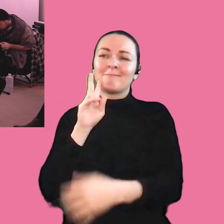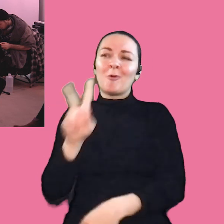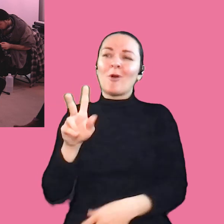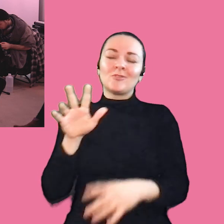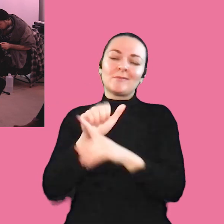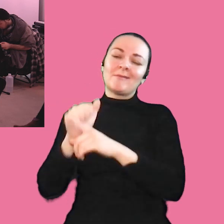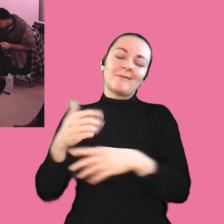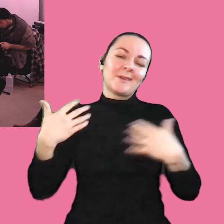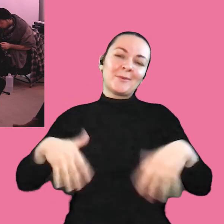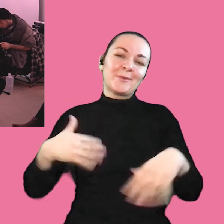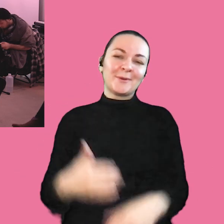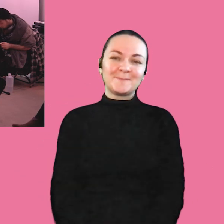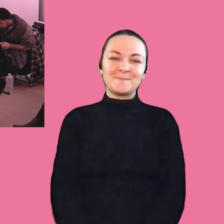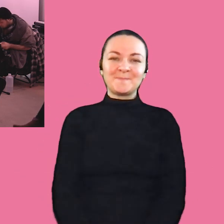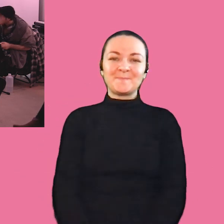would say.